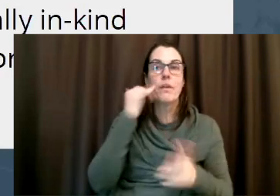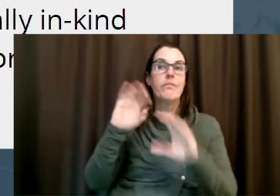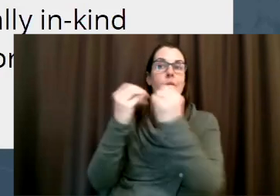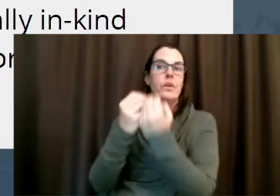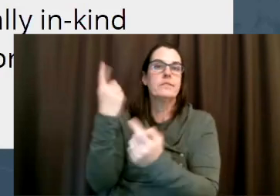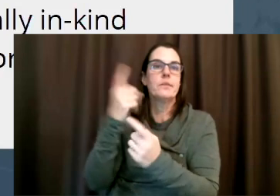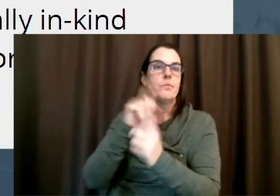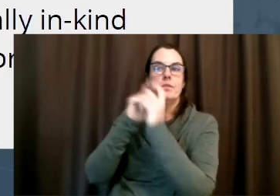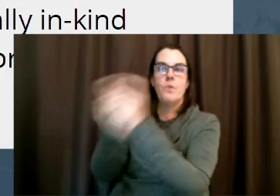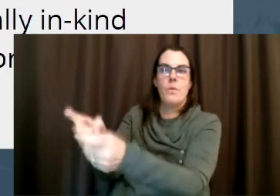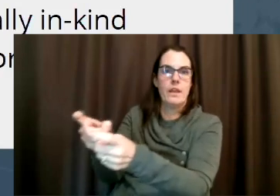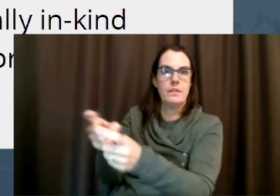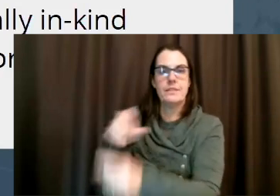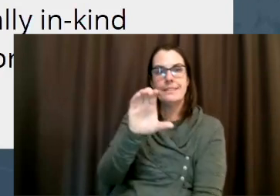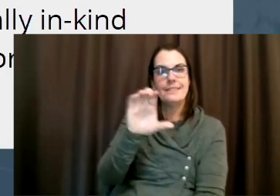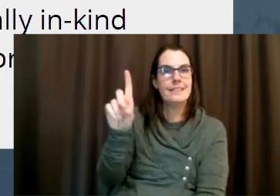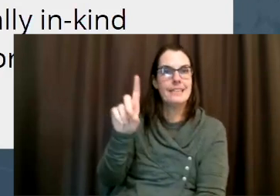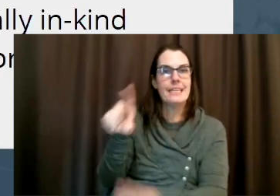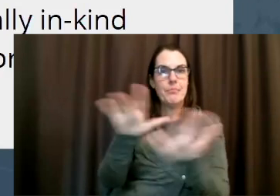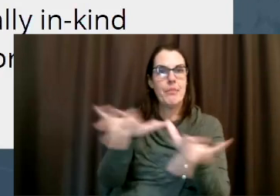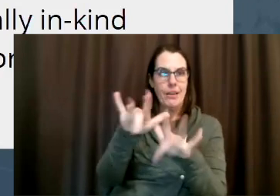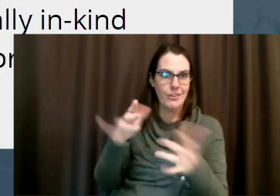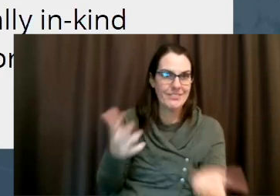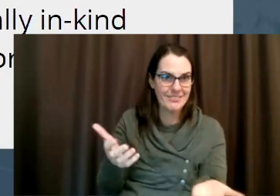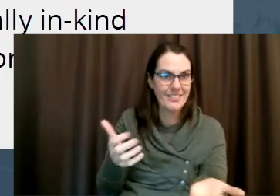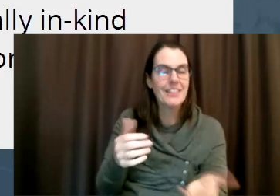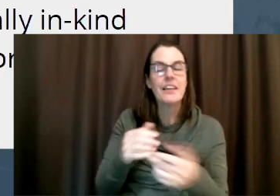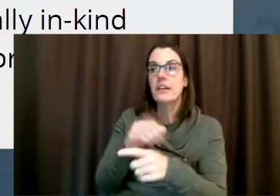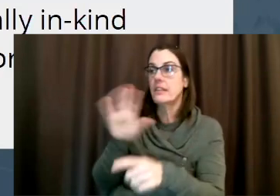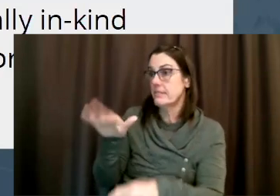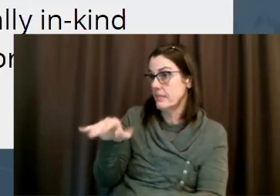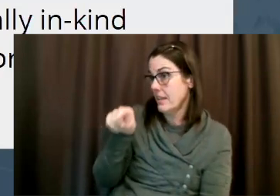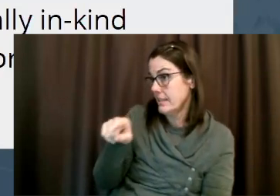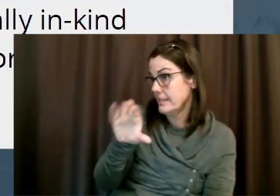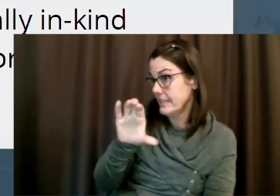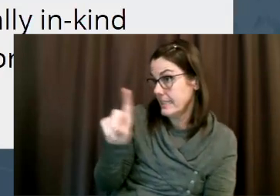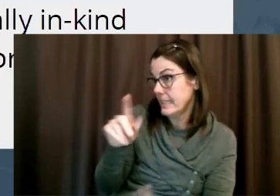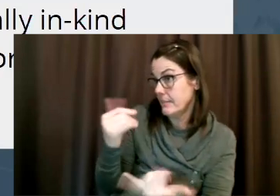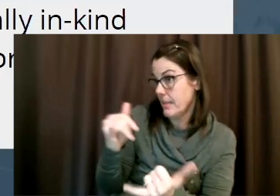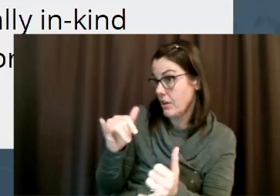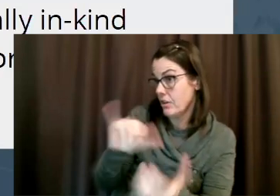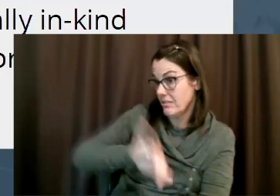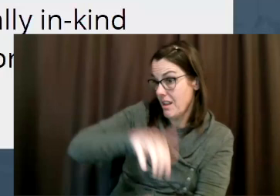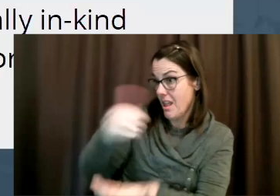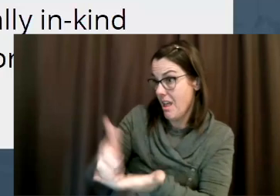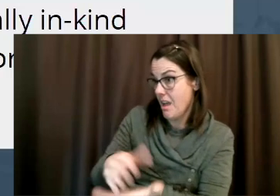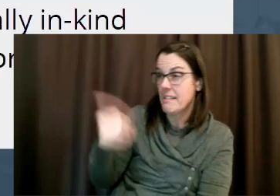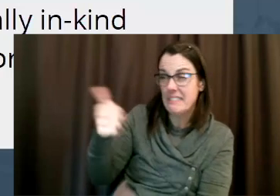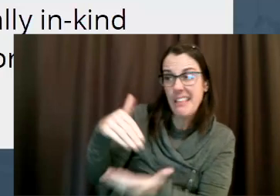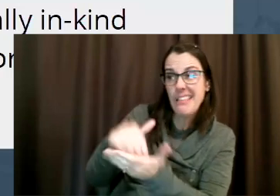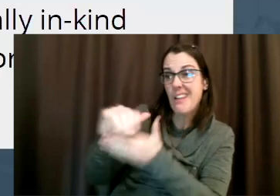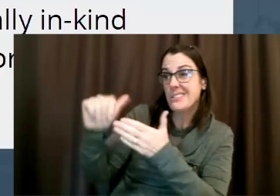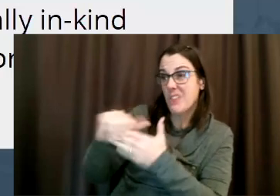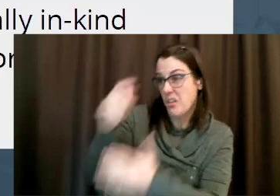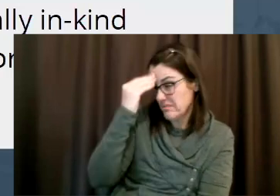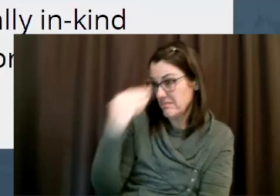donates a CD player, right? And they say, hey, the CD player is $10,000. It's worth $10,000. So now I'm going